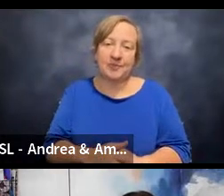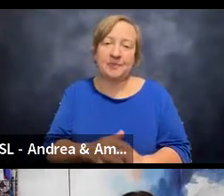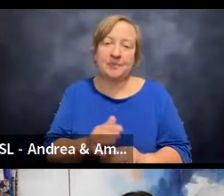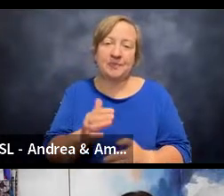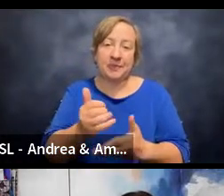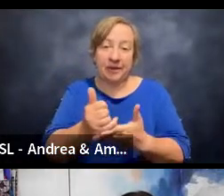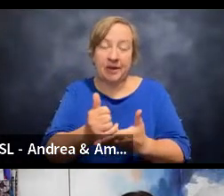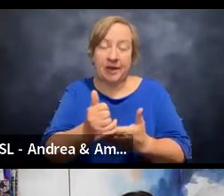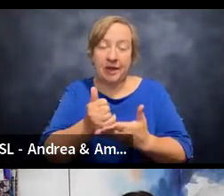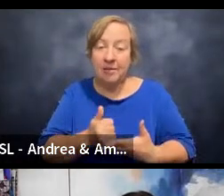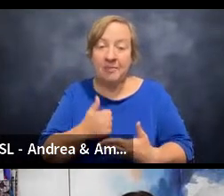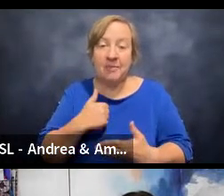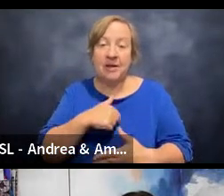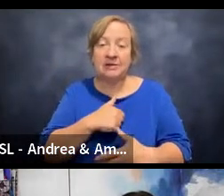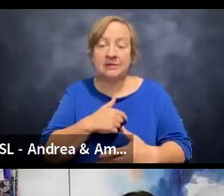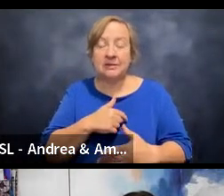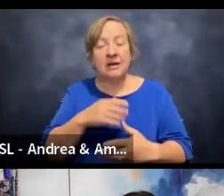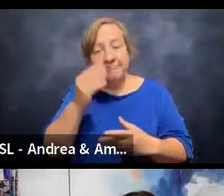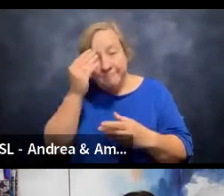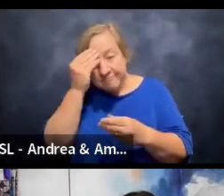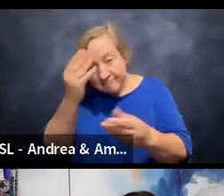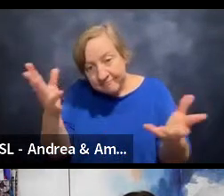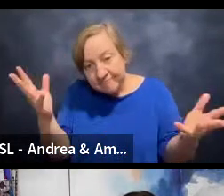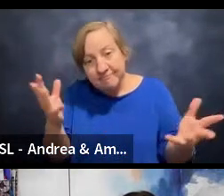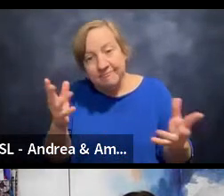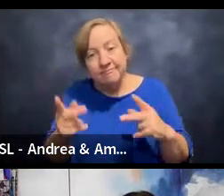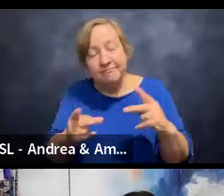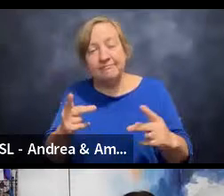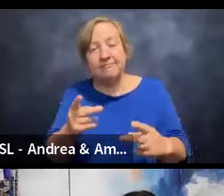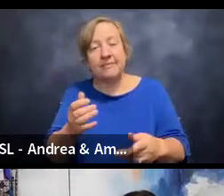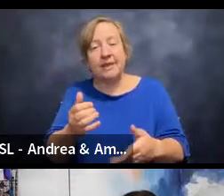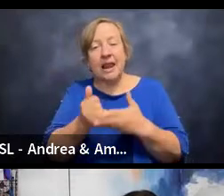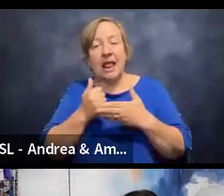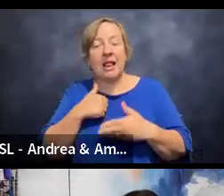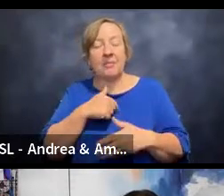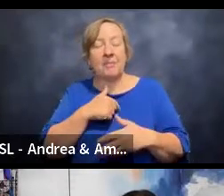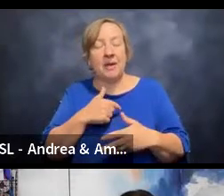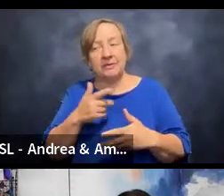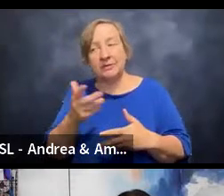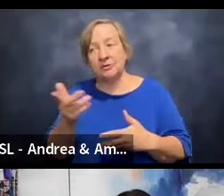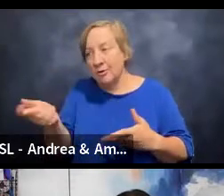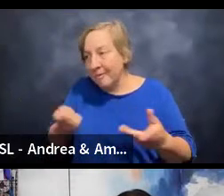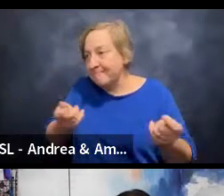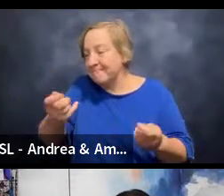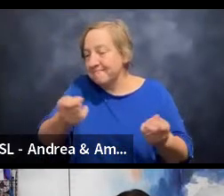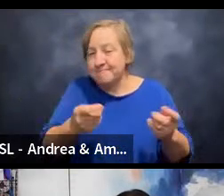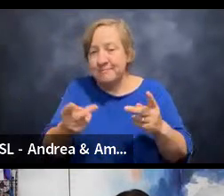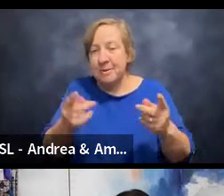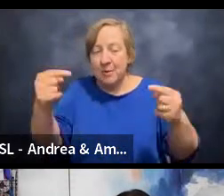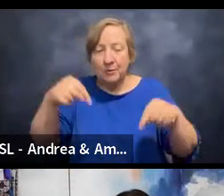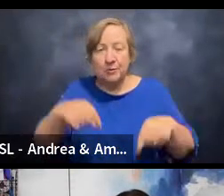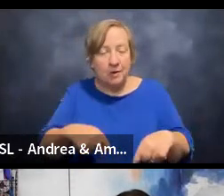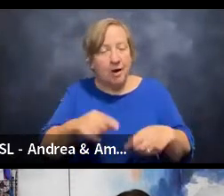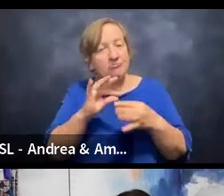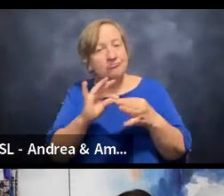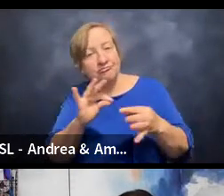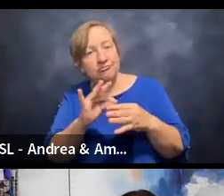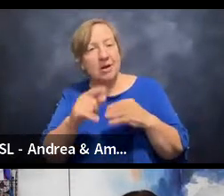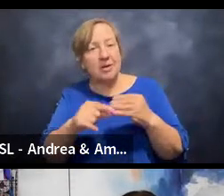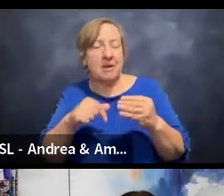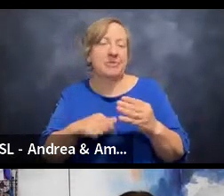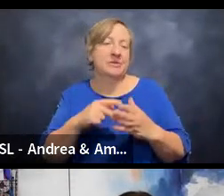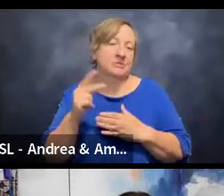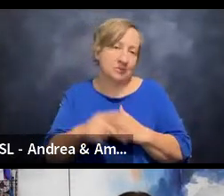help us to get the word out, help us to get people to come and make their voice heard on this program.